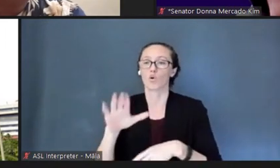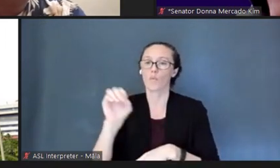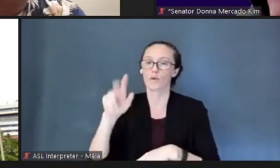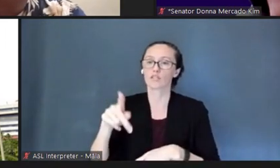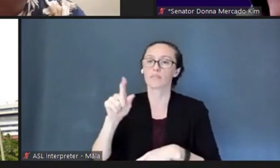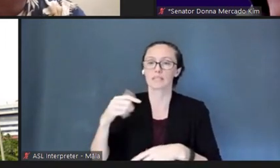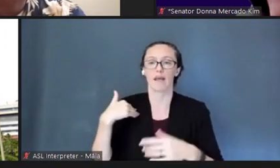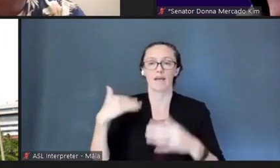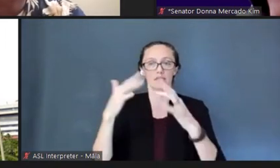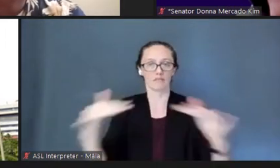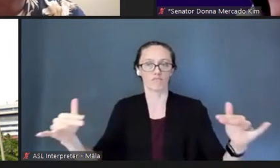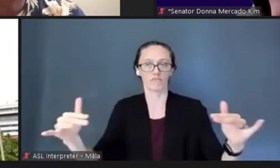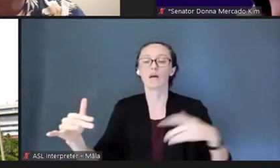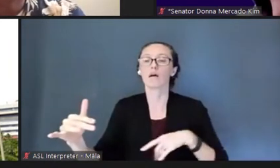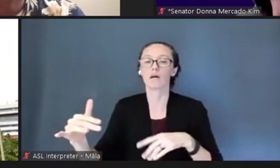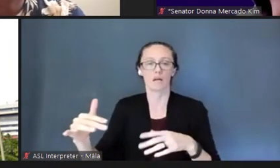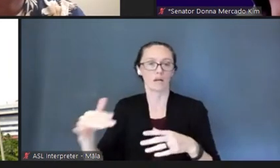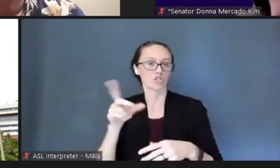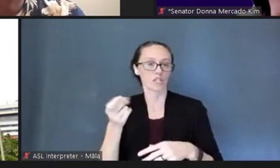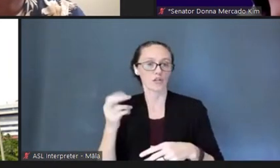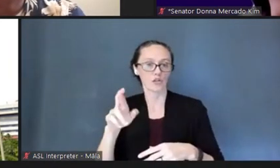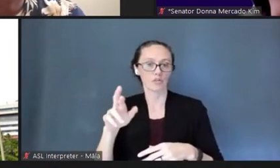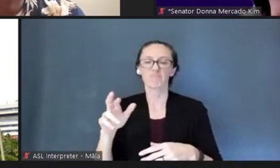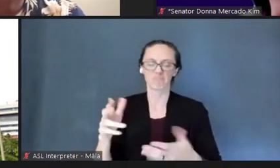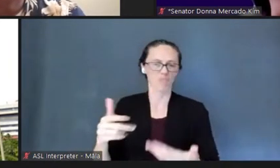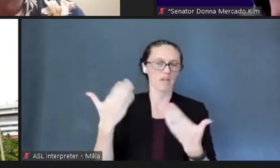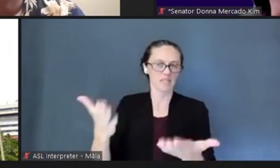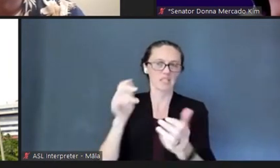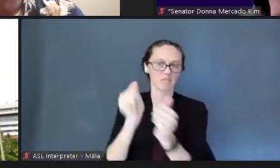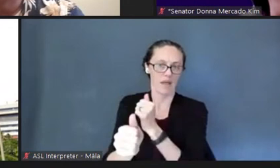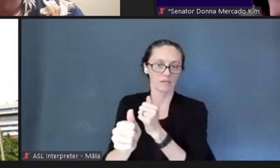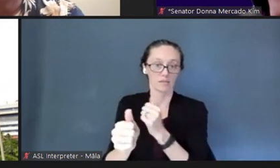Recommendations to pass as is. Questions or concerns?